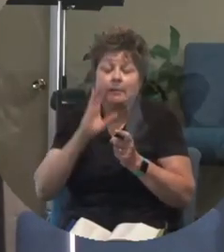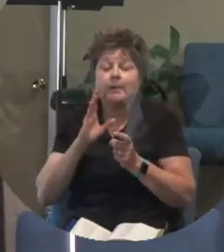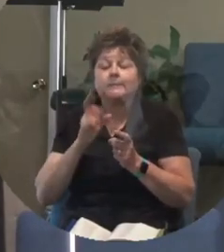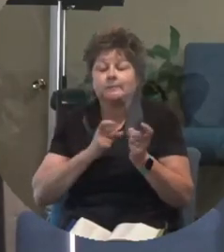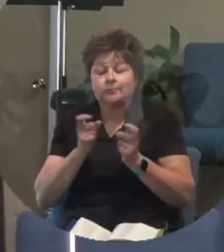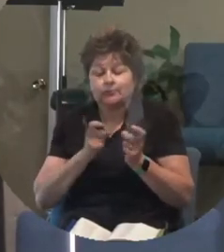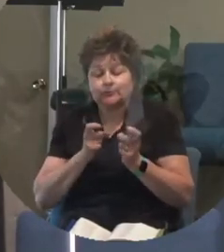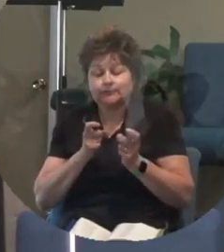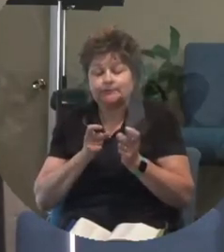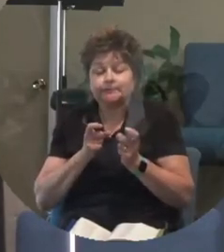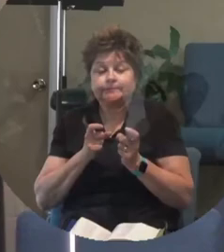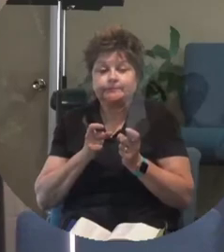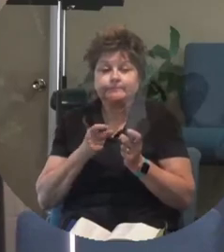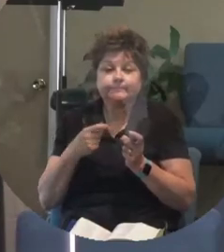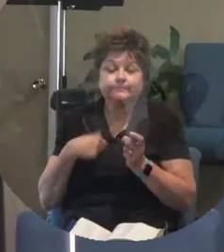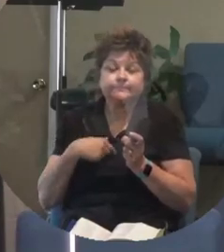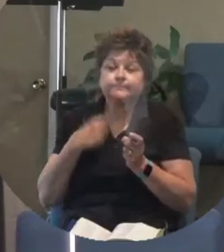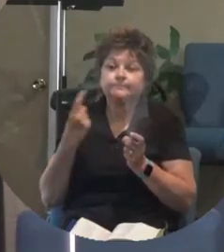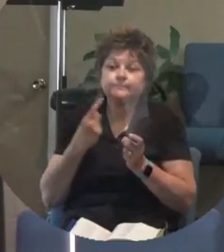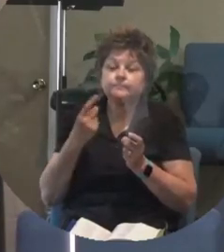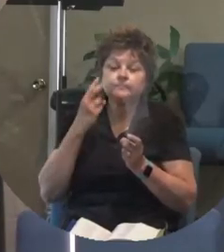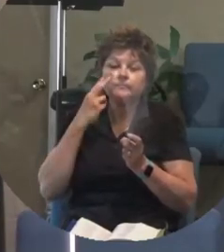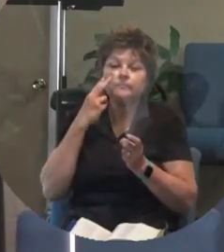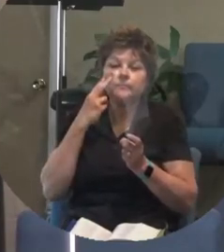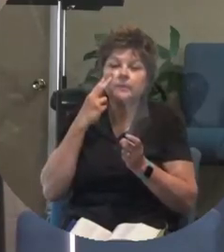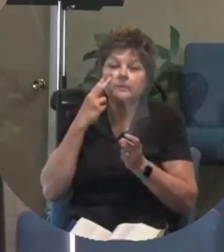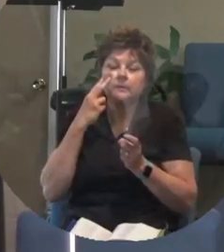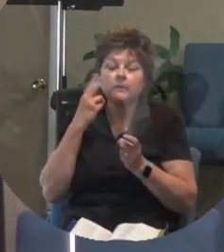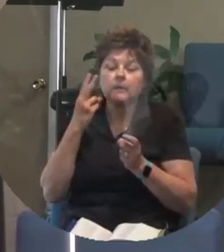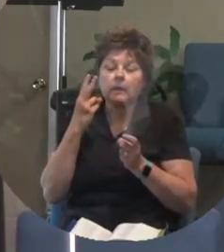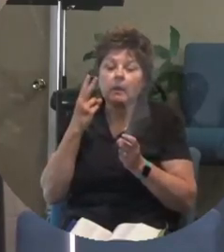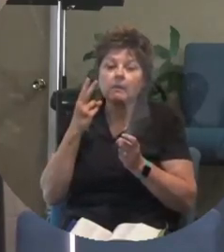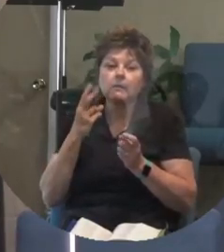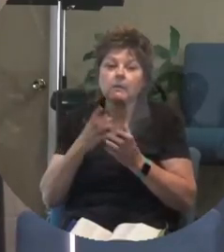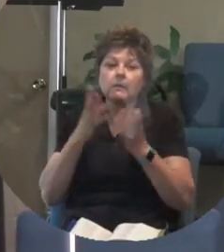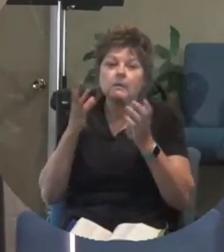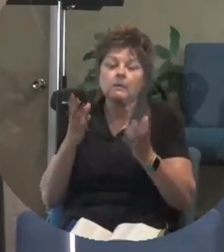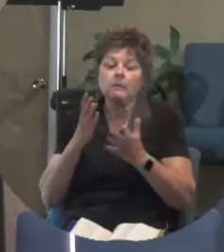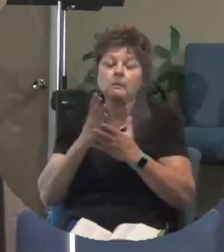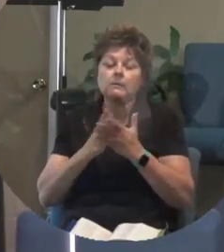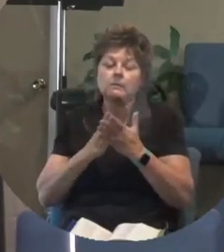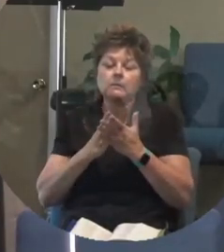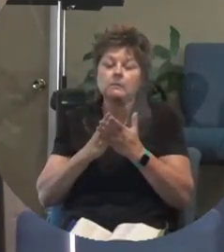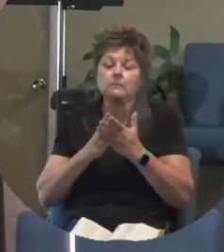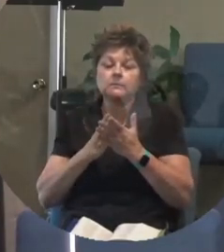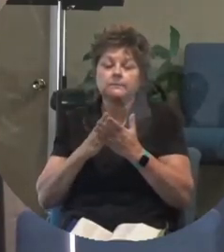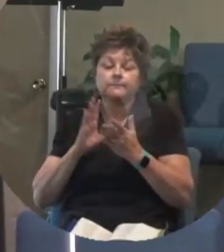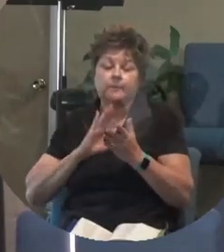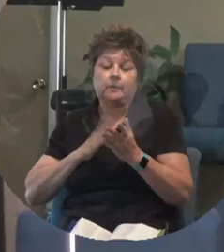See, we only see the vastness of our own purview.